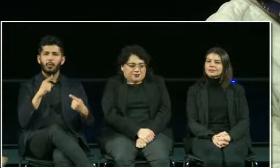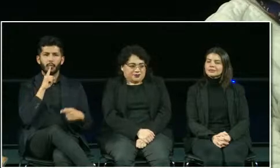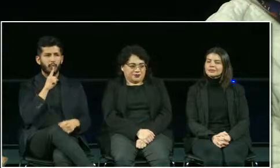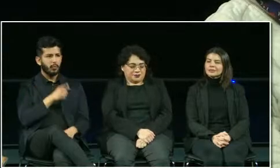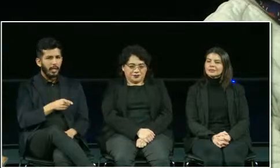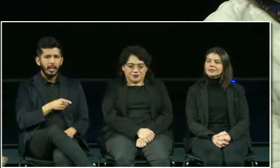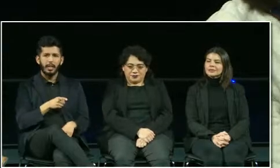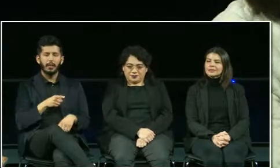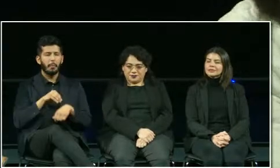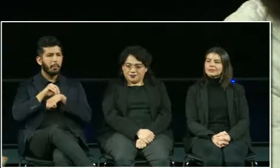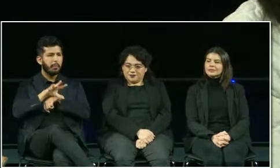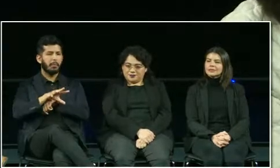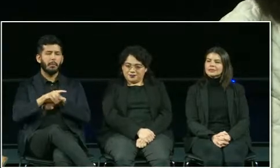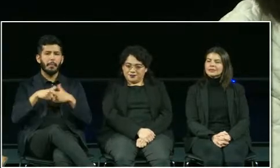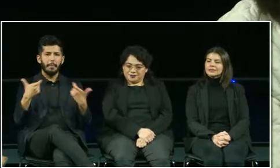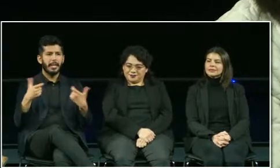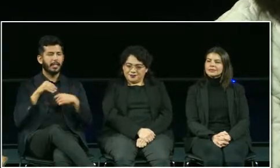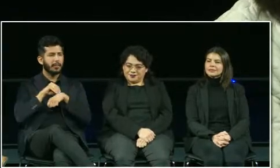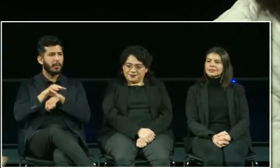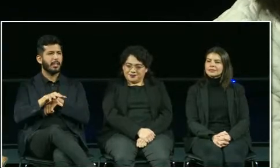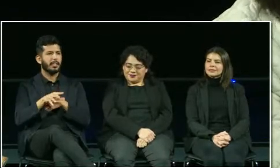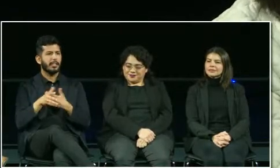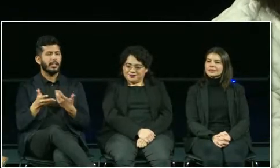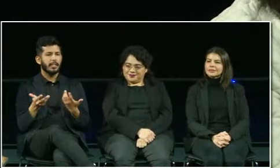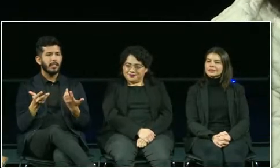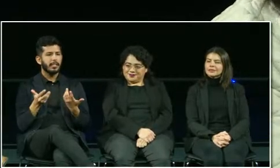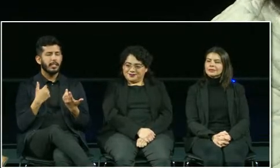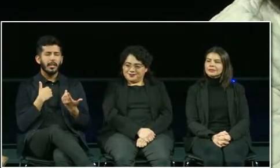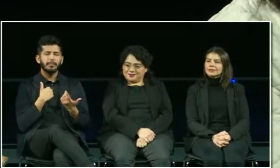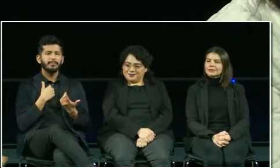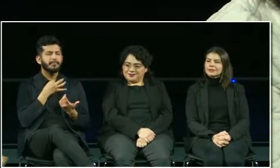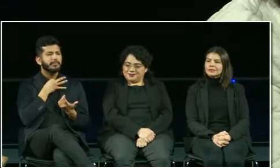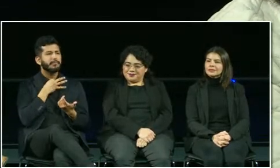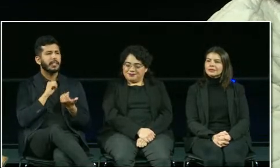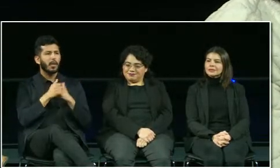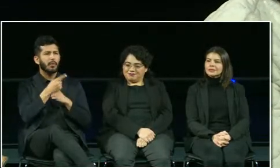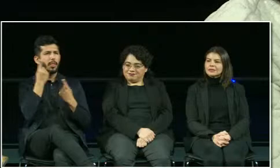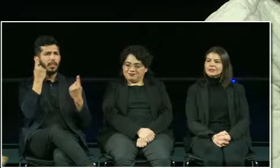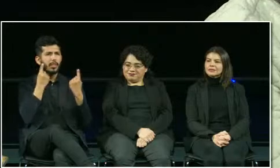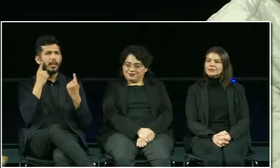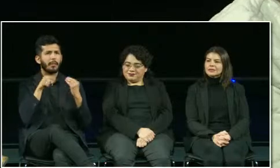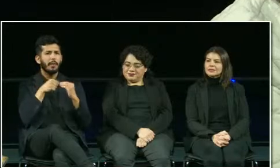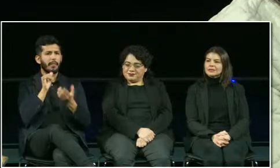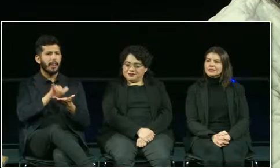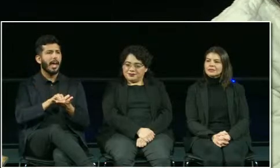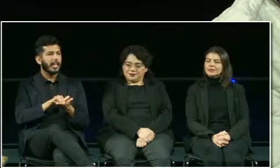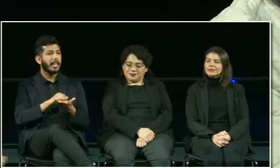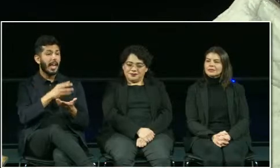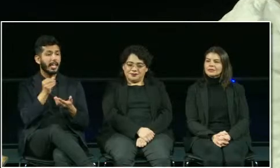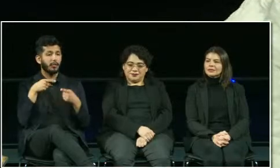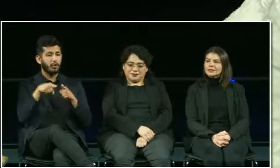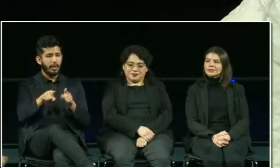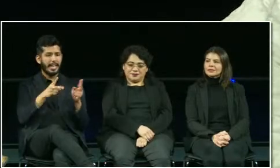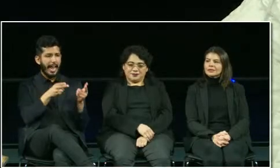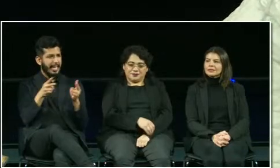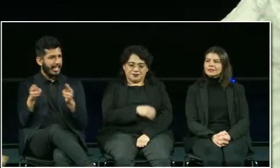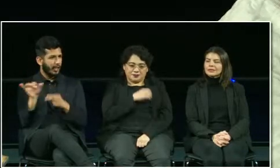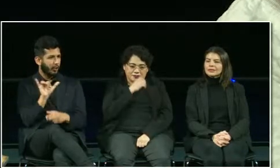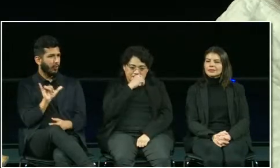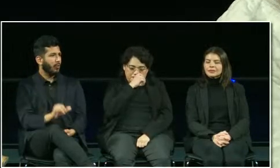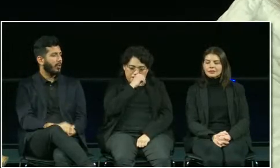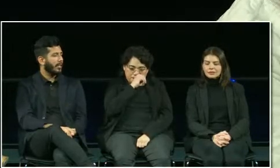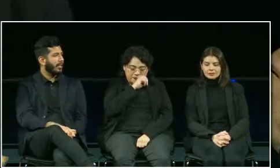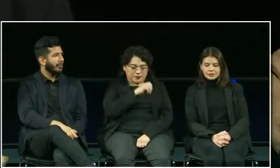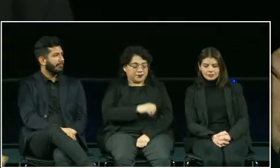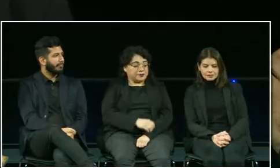quite effective. And so I wonder how you thought about that in preparation as well as when you got in the cutting room. So